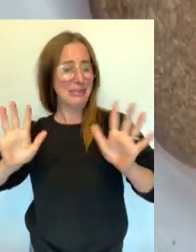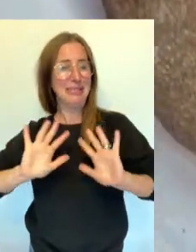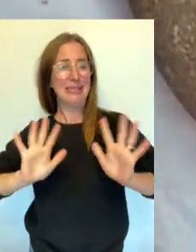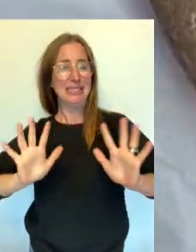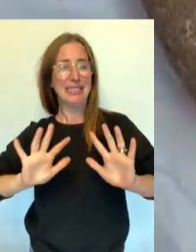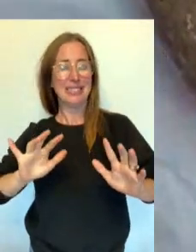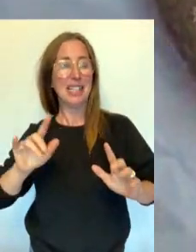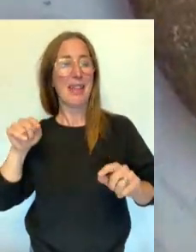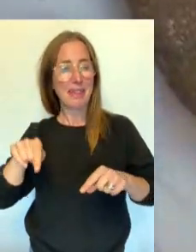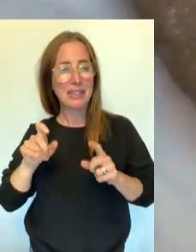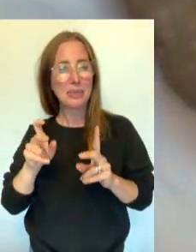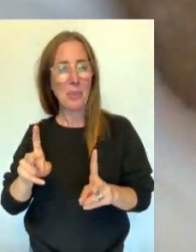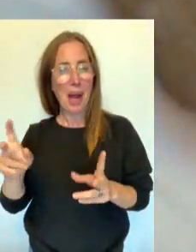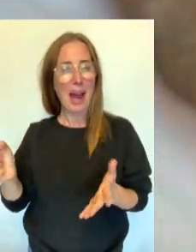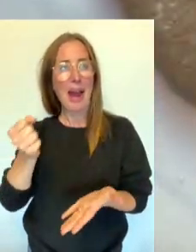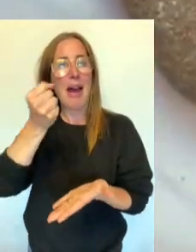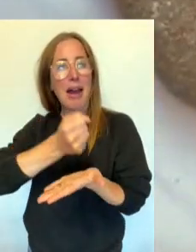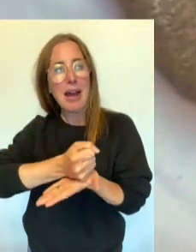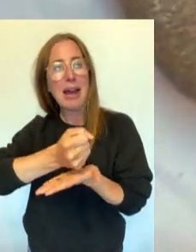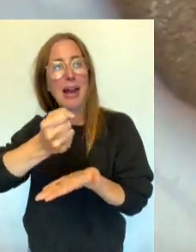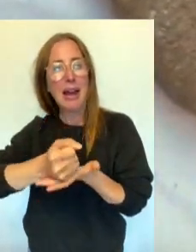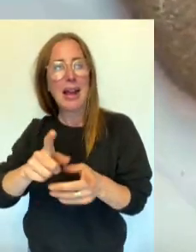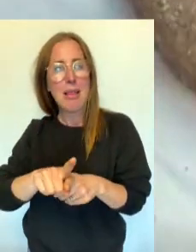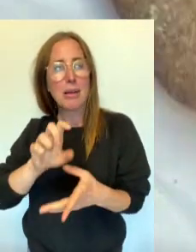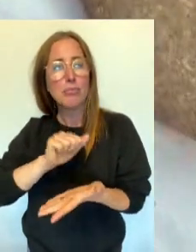really effective.